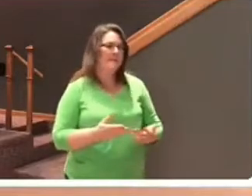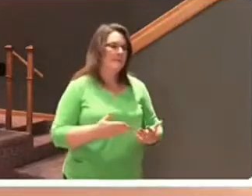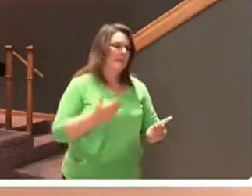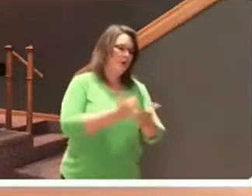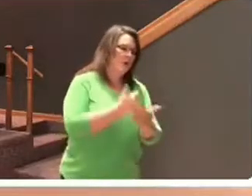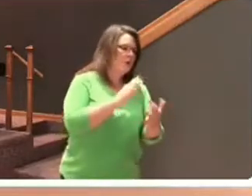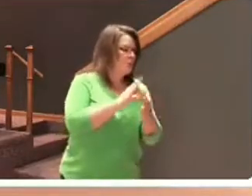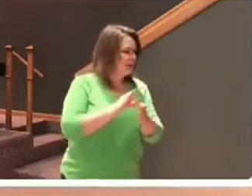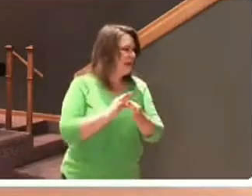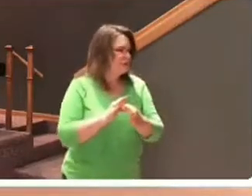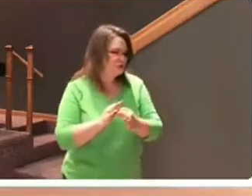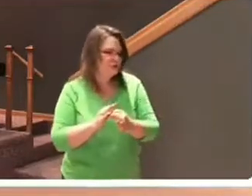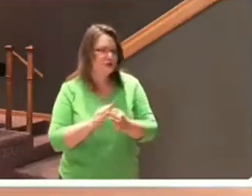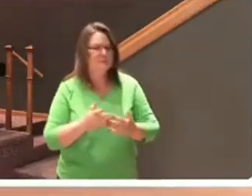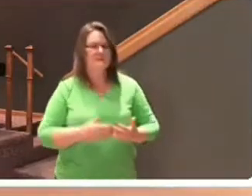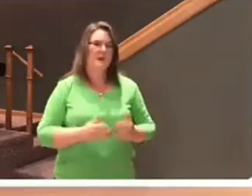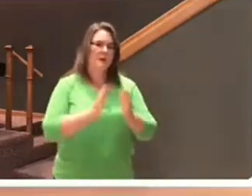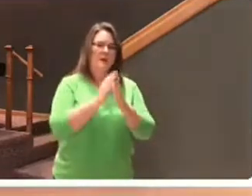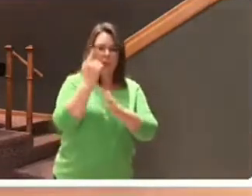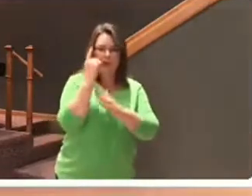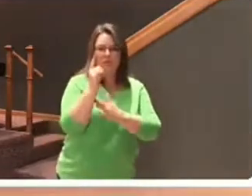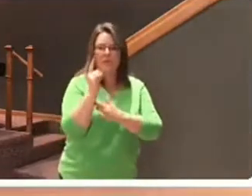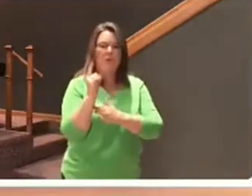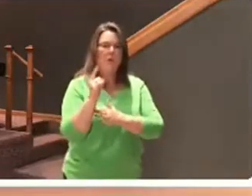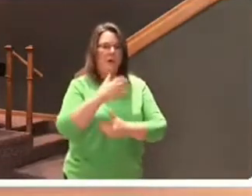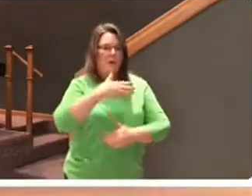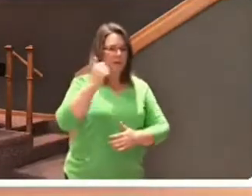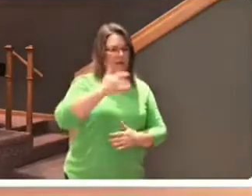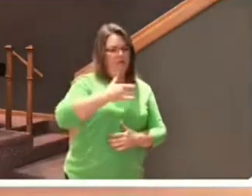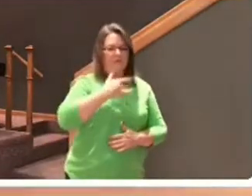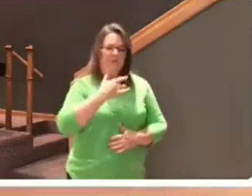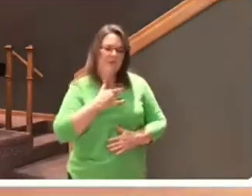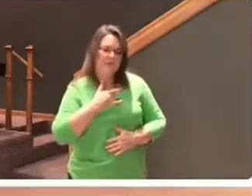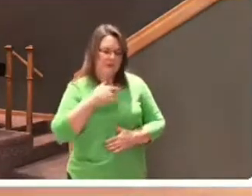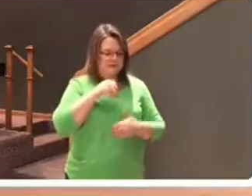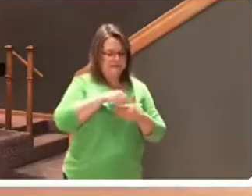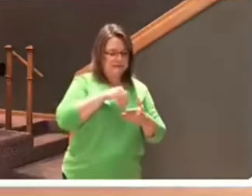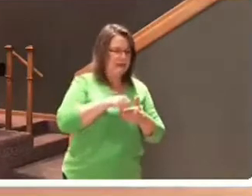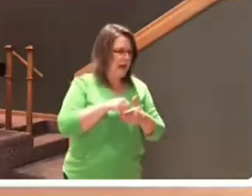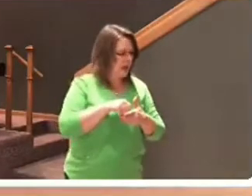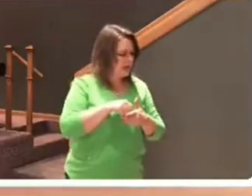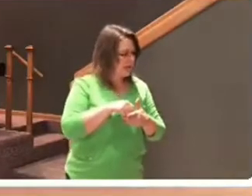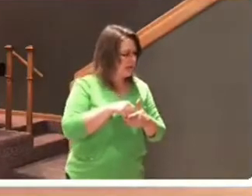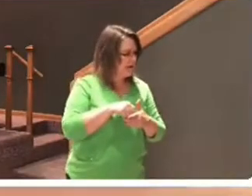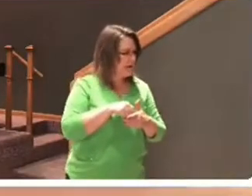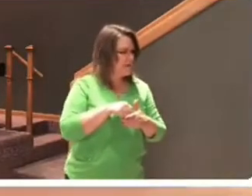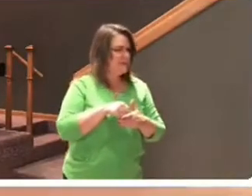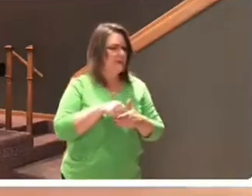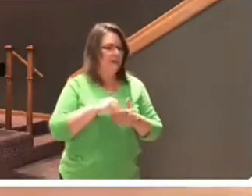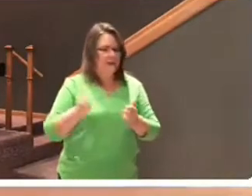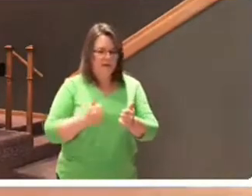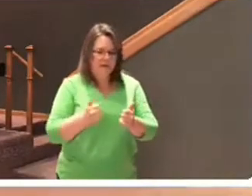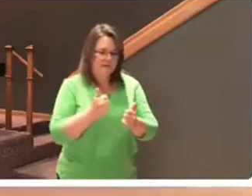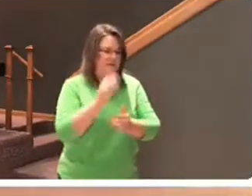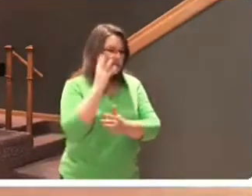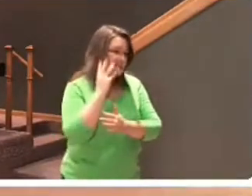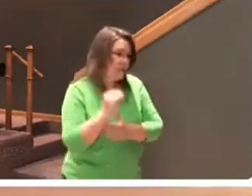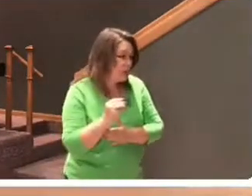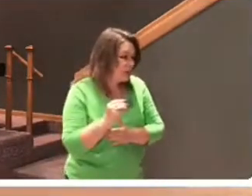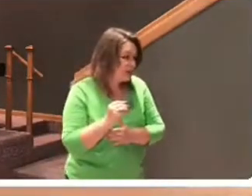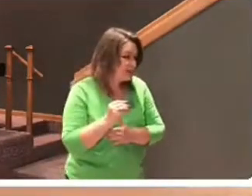new relationships. They pray for better feelings on the inside. They chase